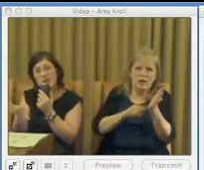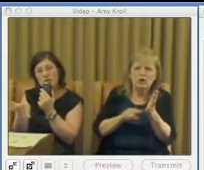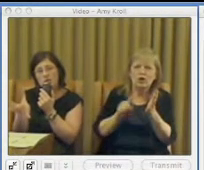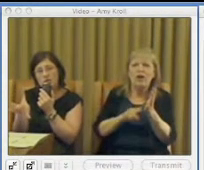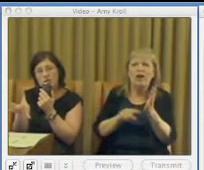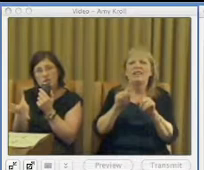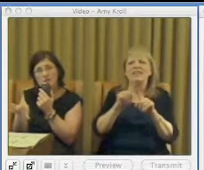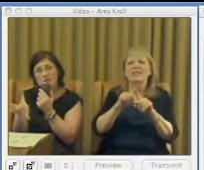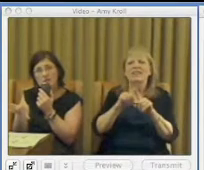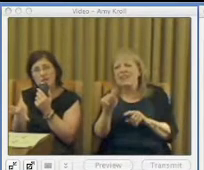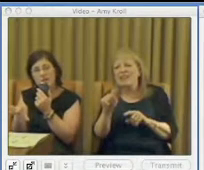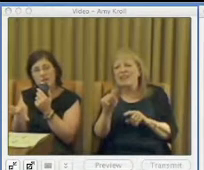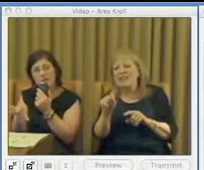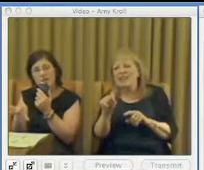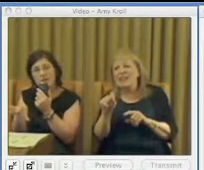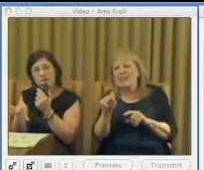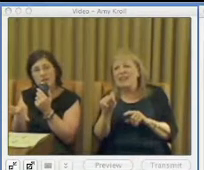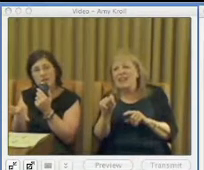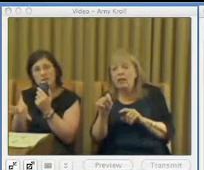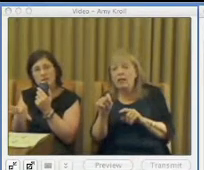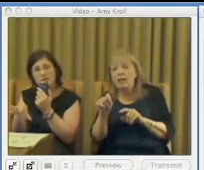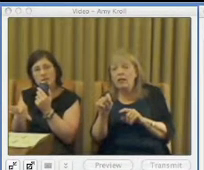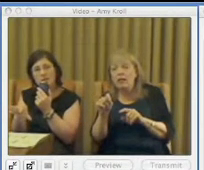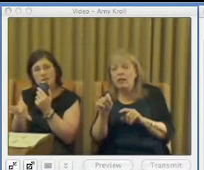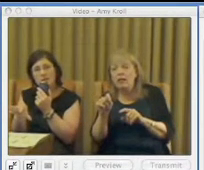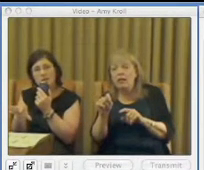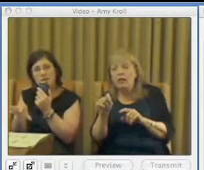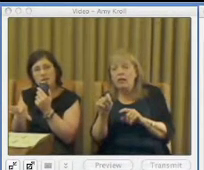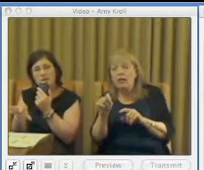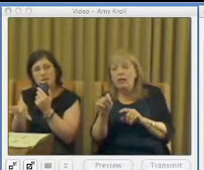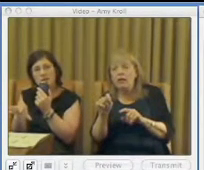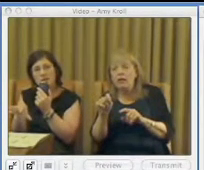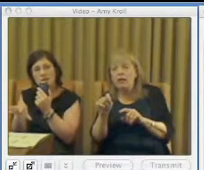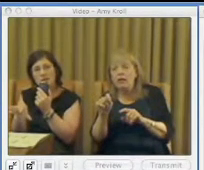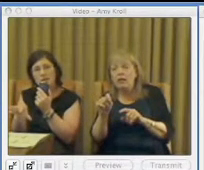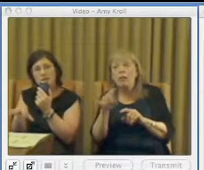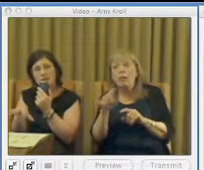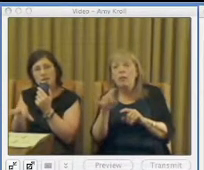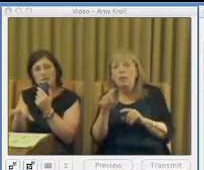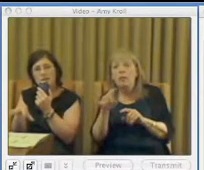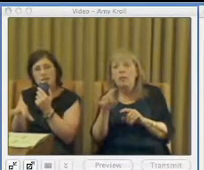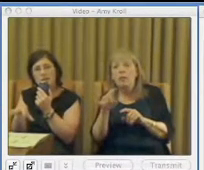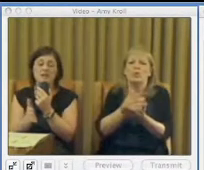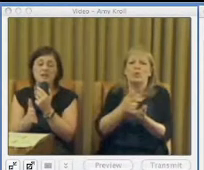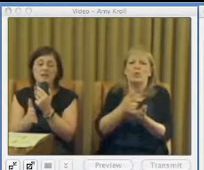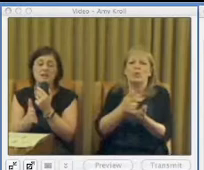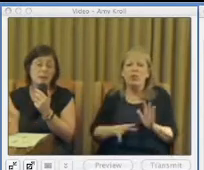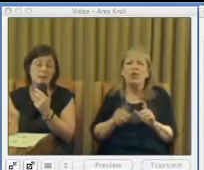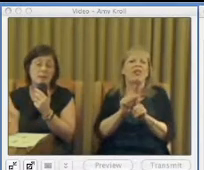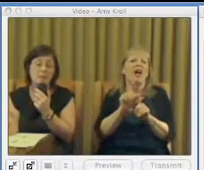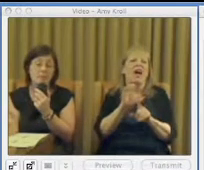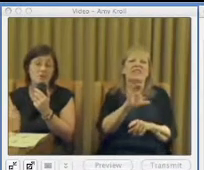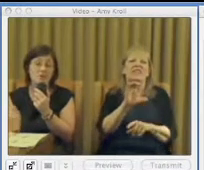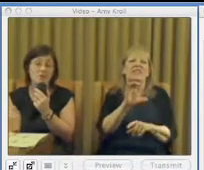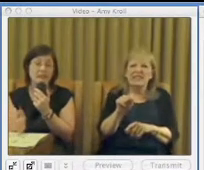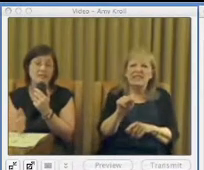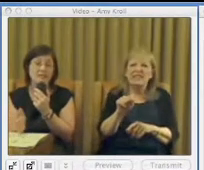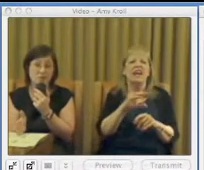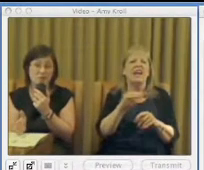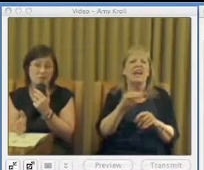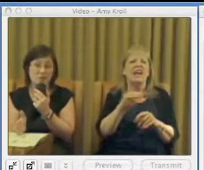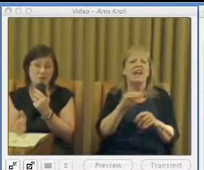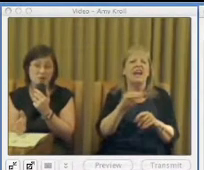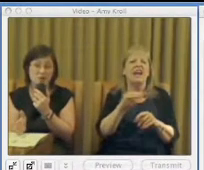the literature in teaching interpreters, CIT proceedings, and the interpreter education